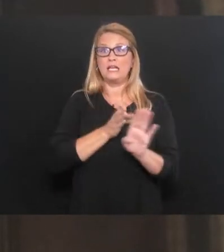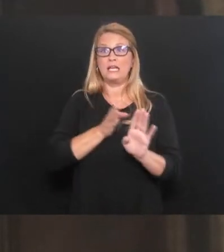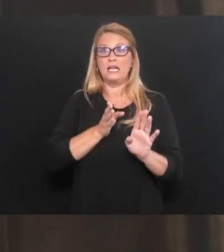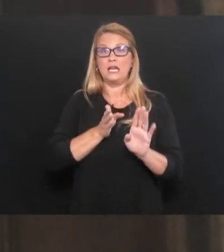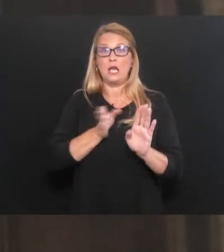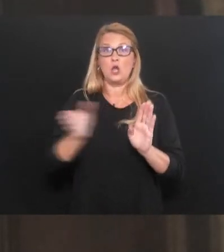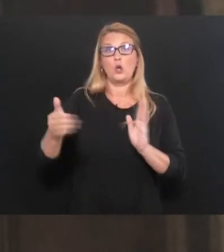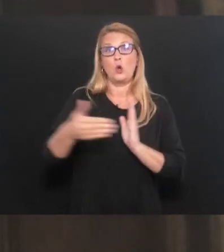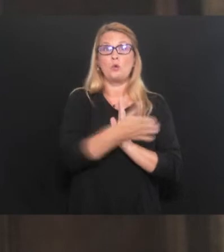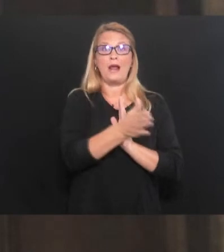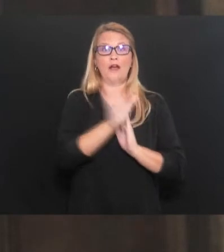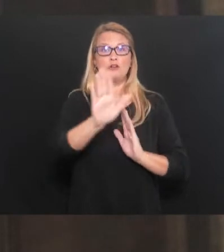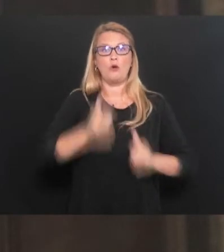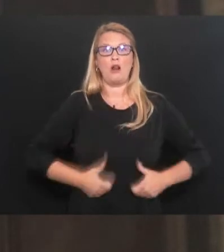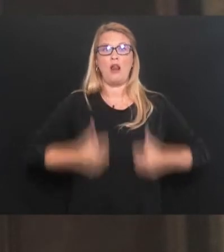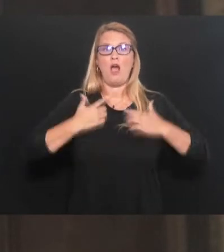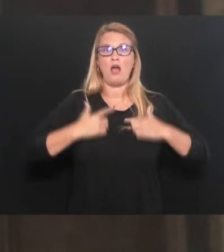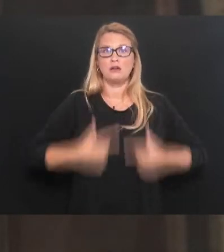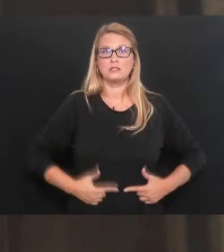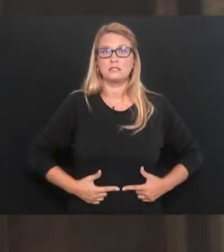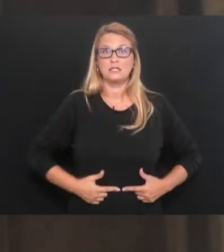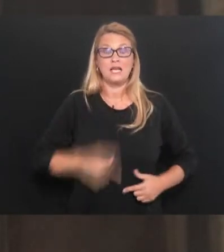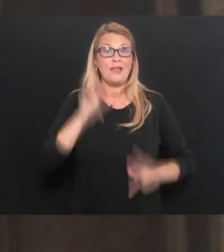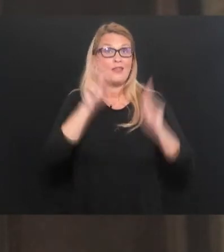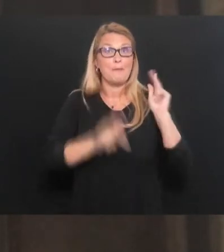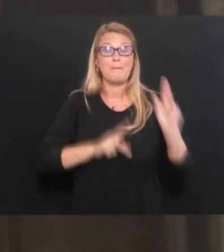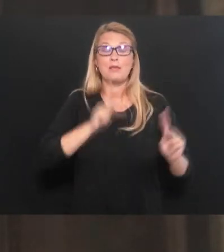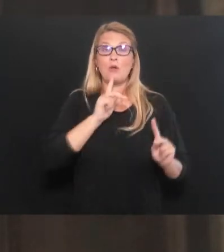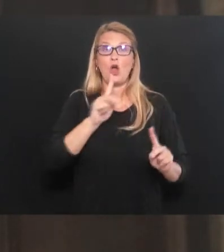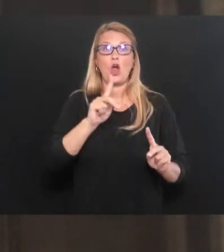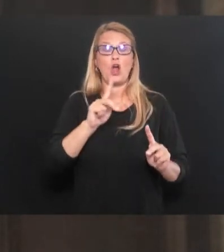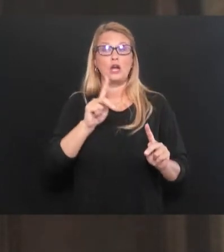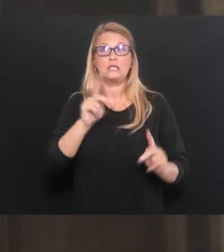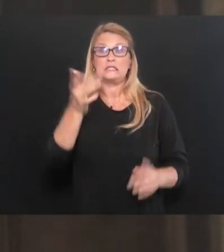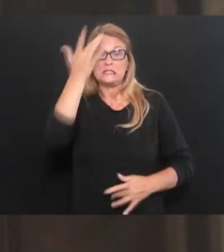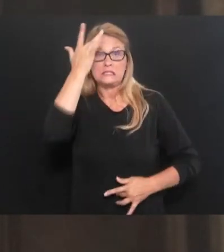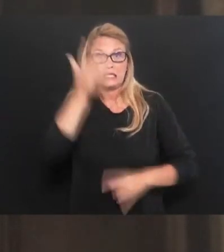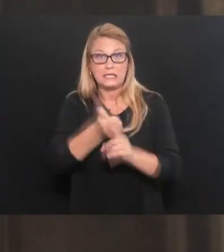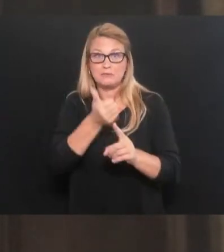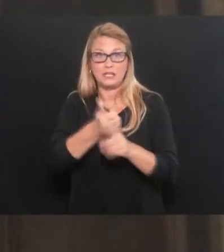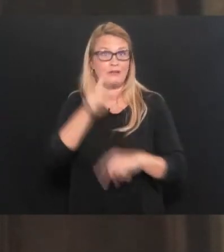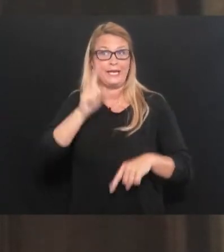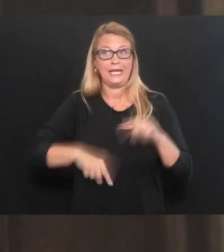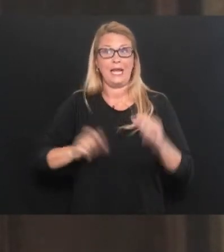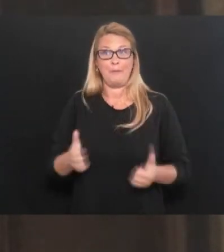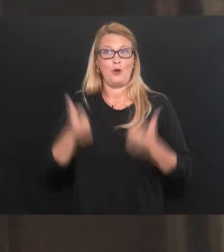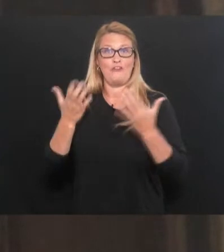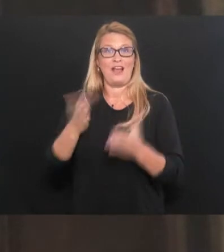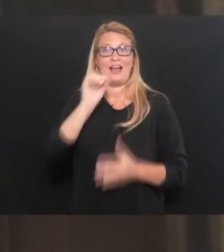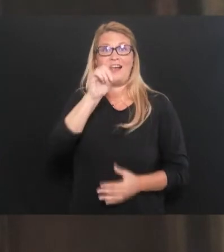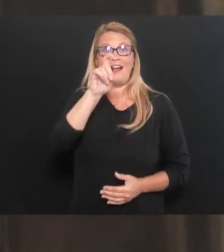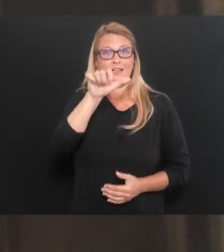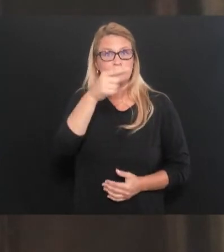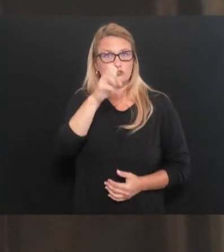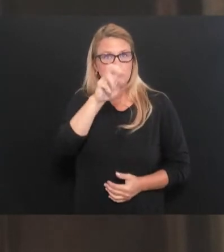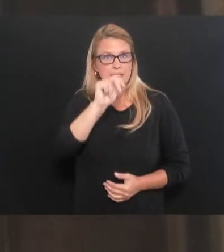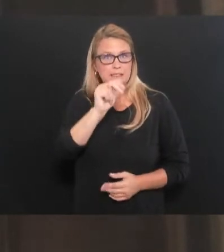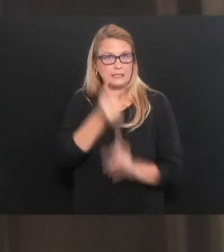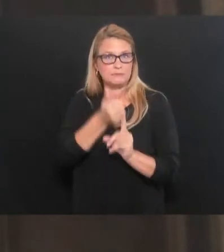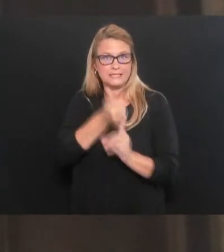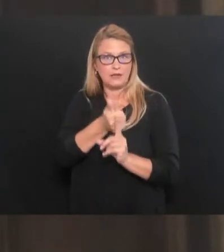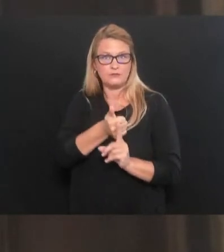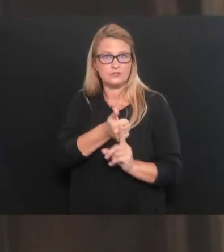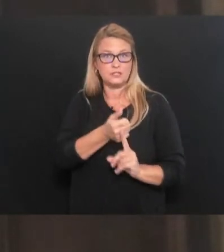in people that are so sick that they can't oxygenate their blood anymore. And there's machines that are